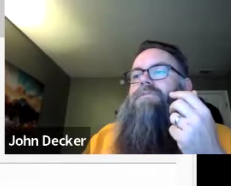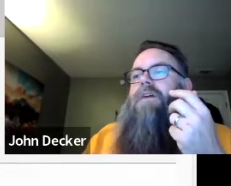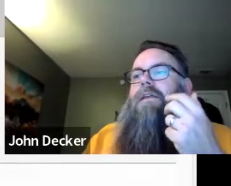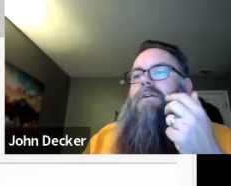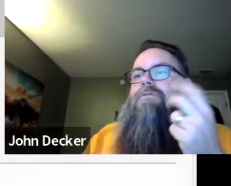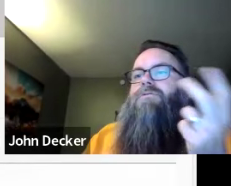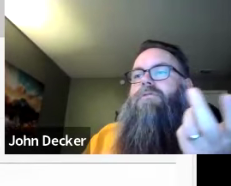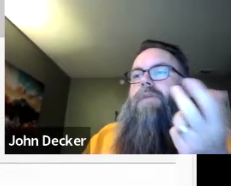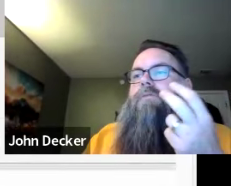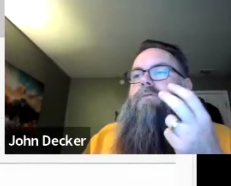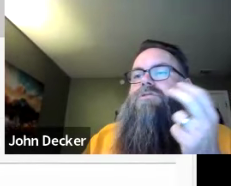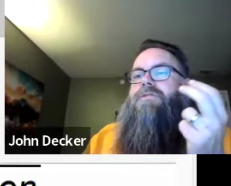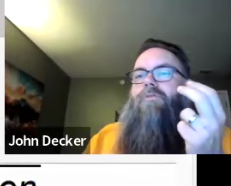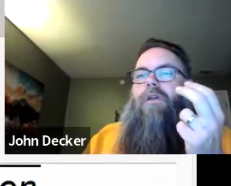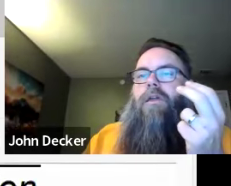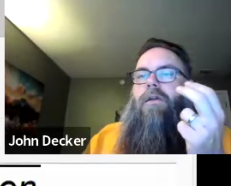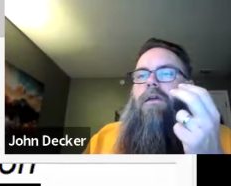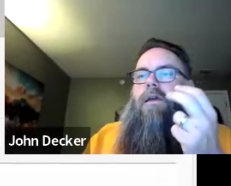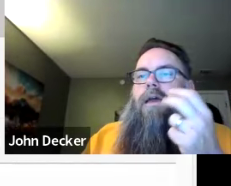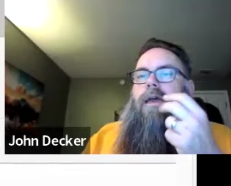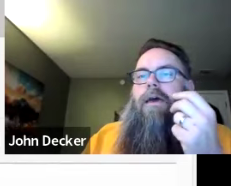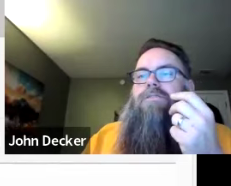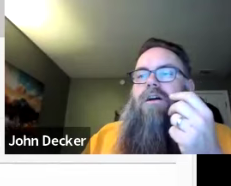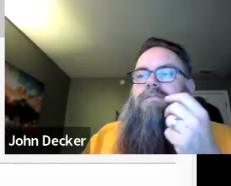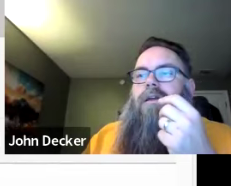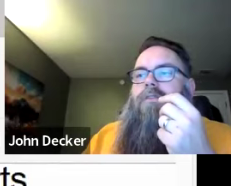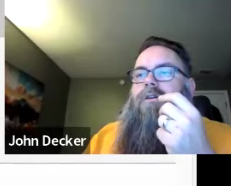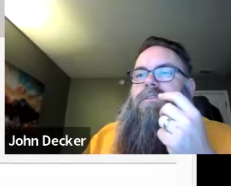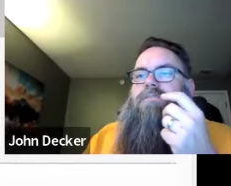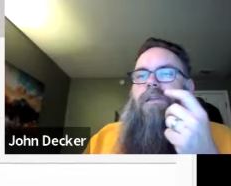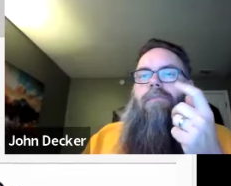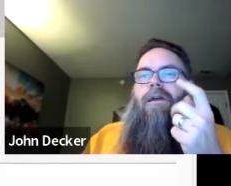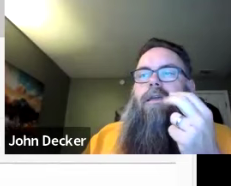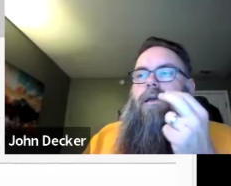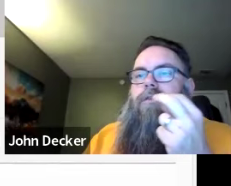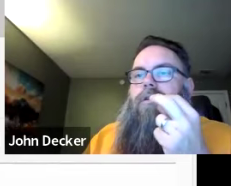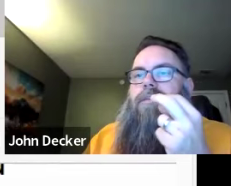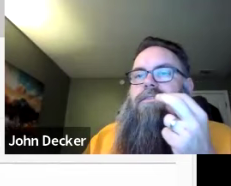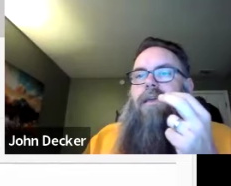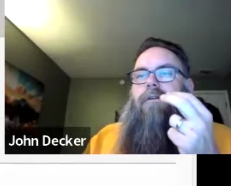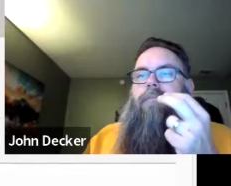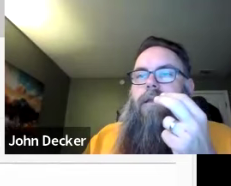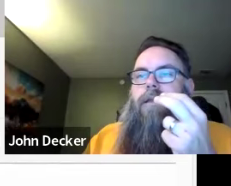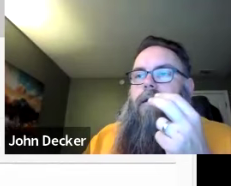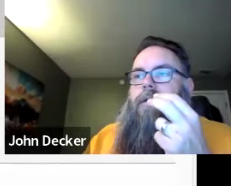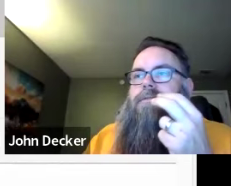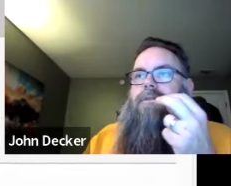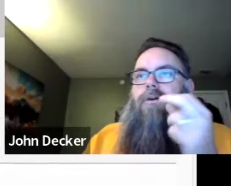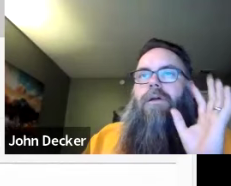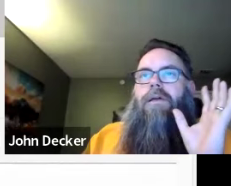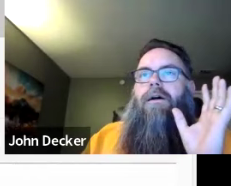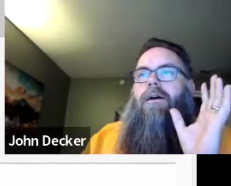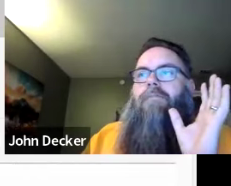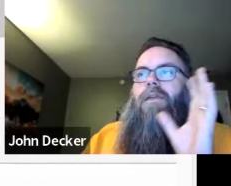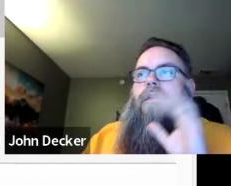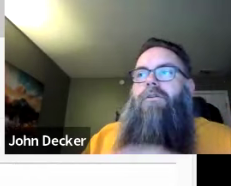on their website. It goes over the May revision summary, and it talks about how they're going to be spending money and how they're going to be saving money. And